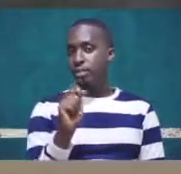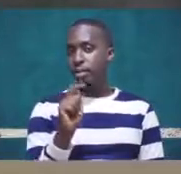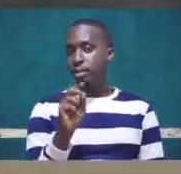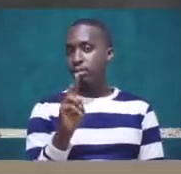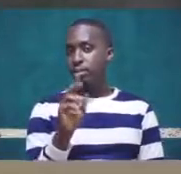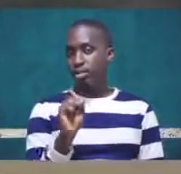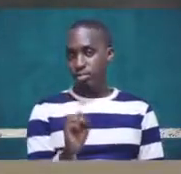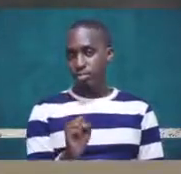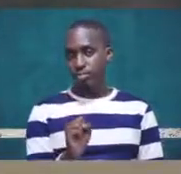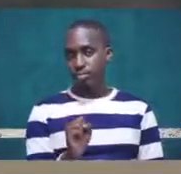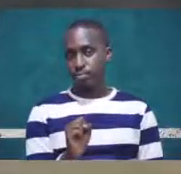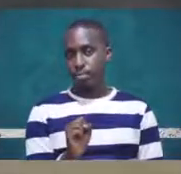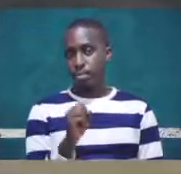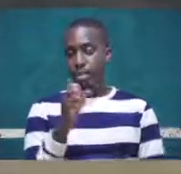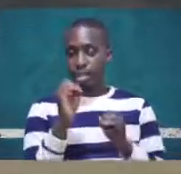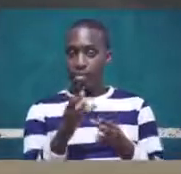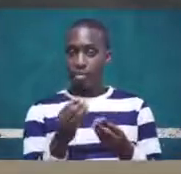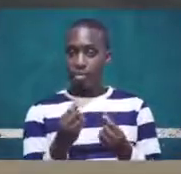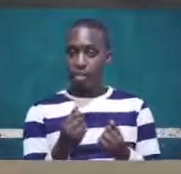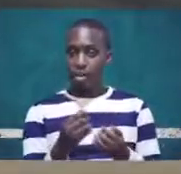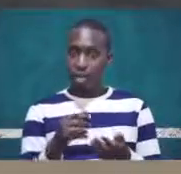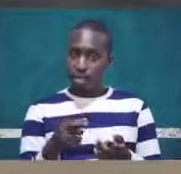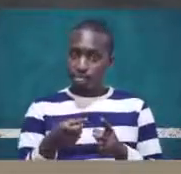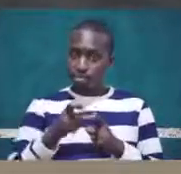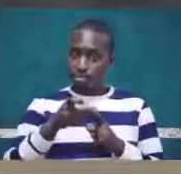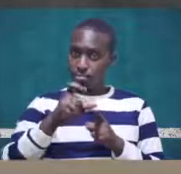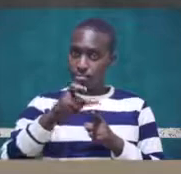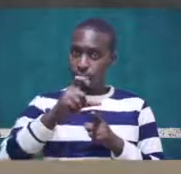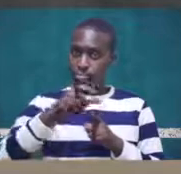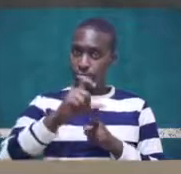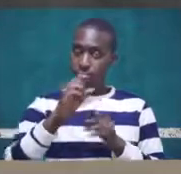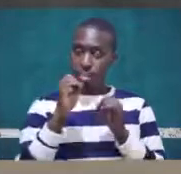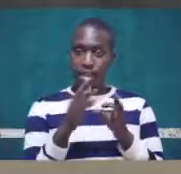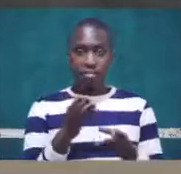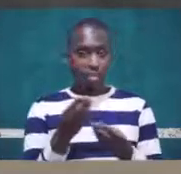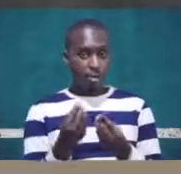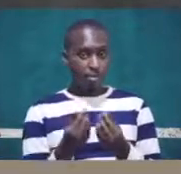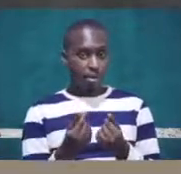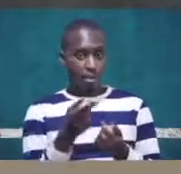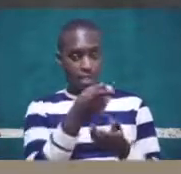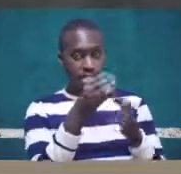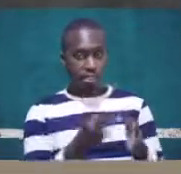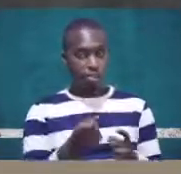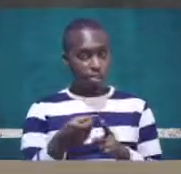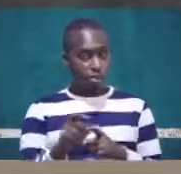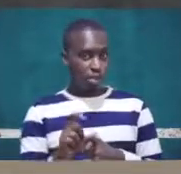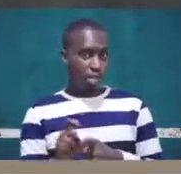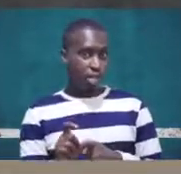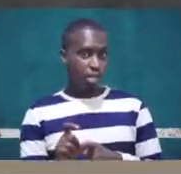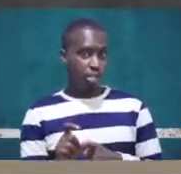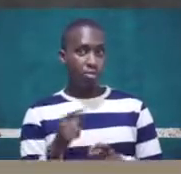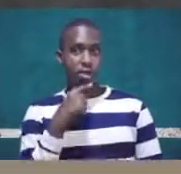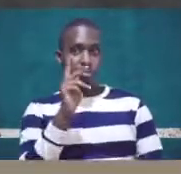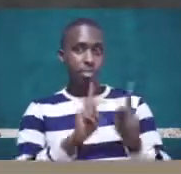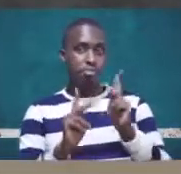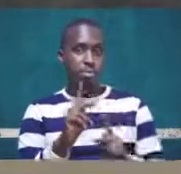prestigious reasons, when their prices increase, if the price of these goods increase, these